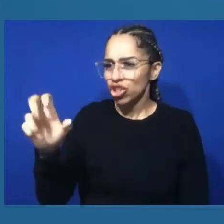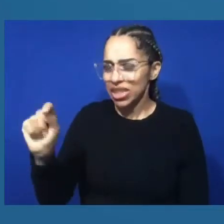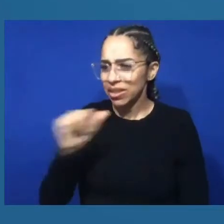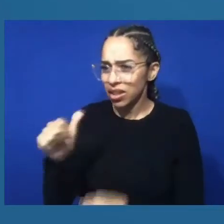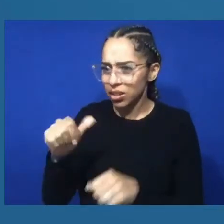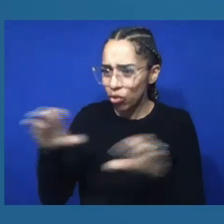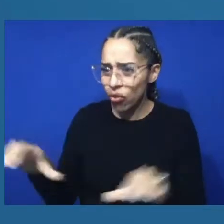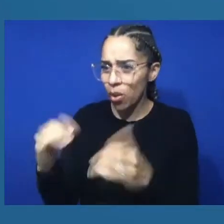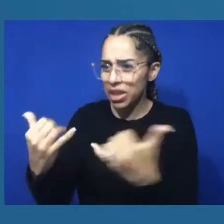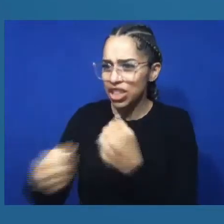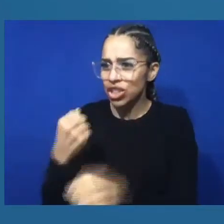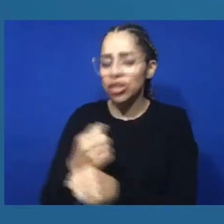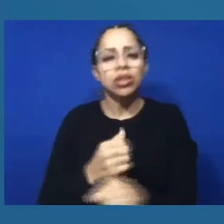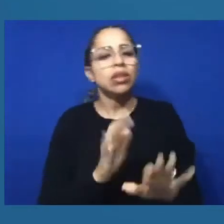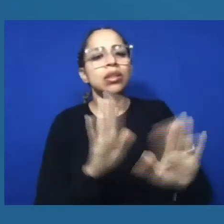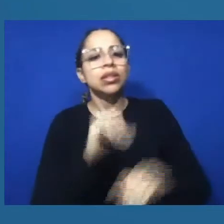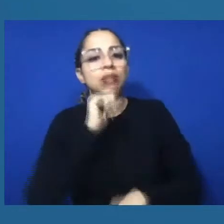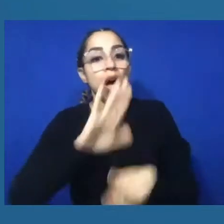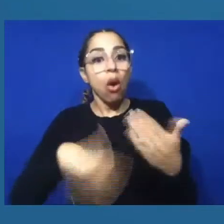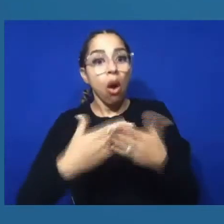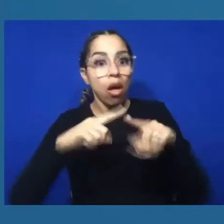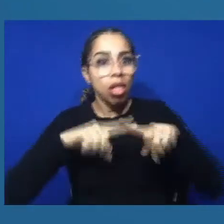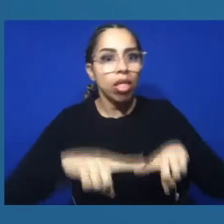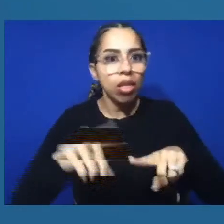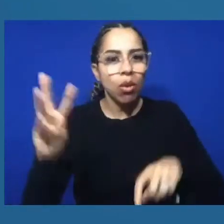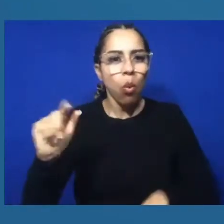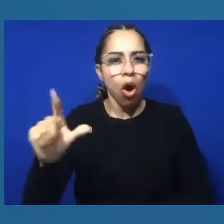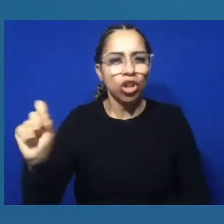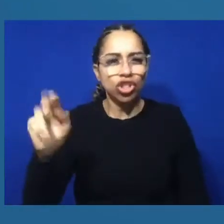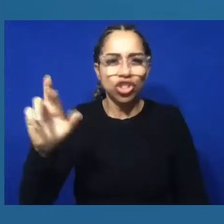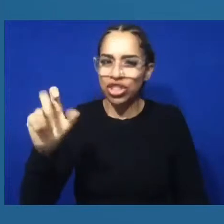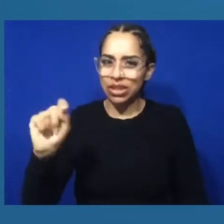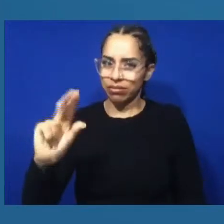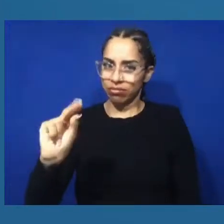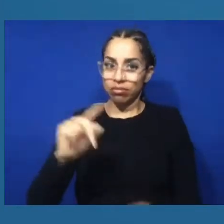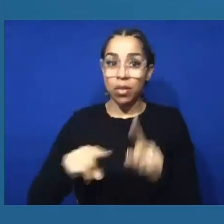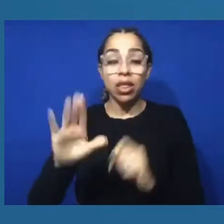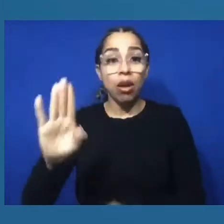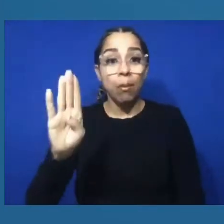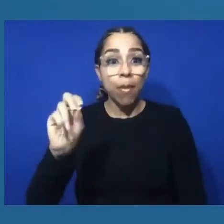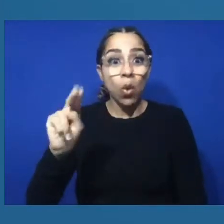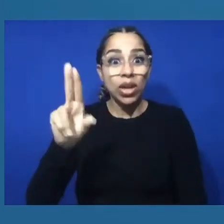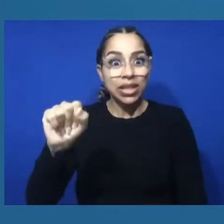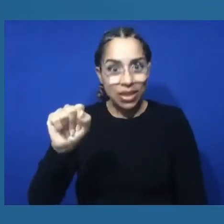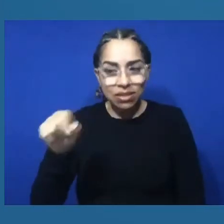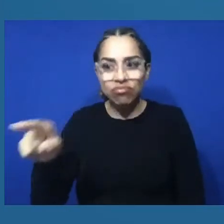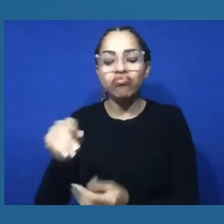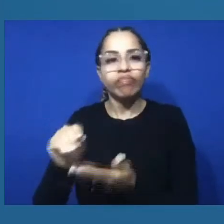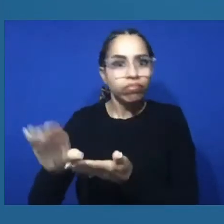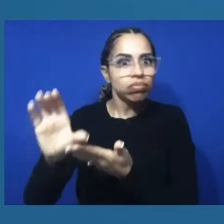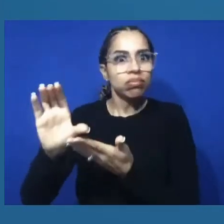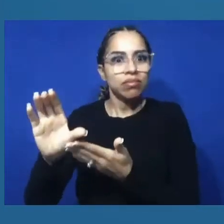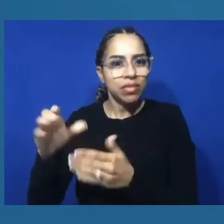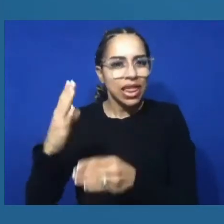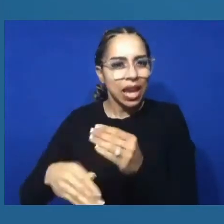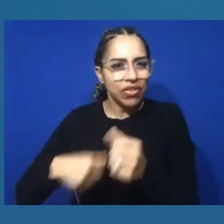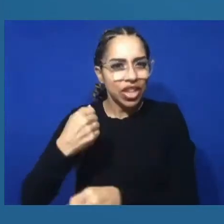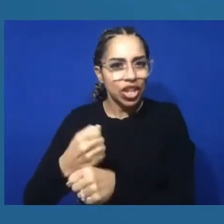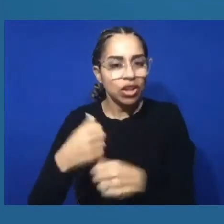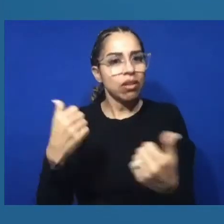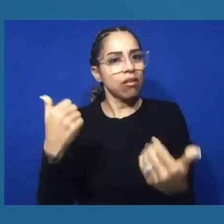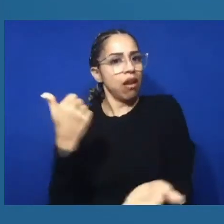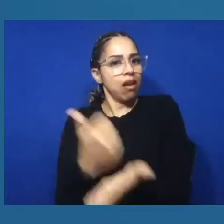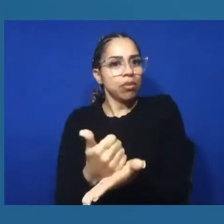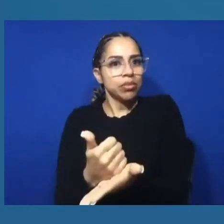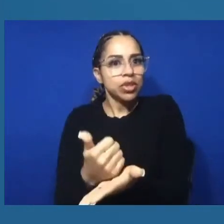that their bonuses came in higher than expected at the end of the year, so it allowed us to look at this a different way. But we are doing well. You know, we've managed